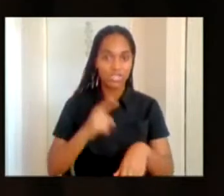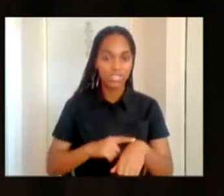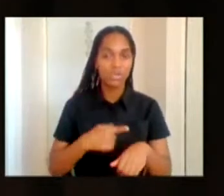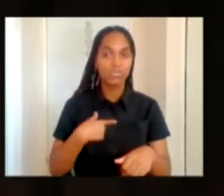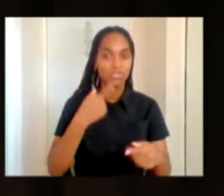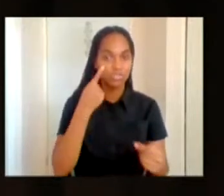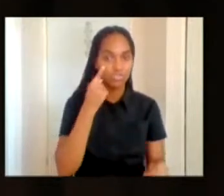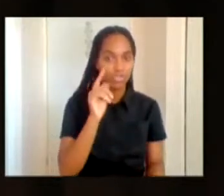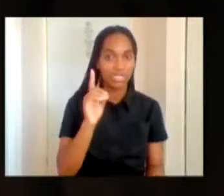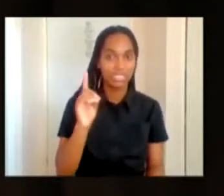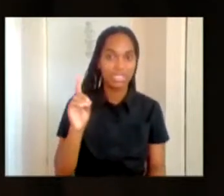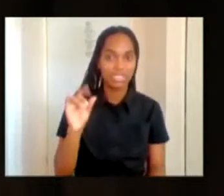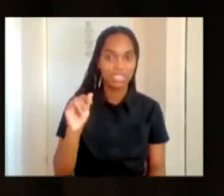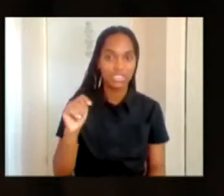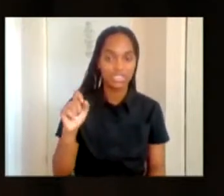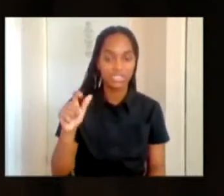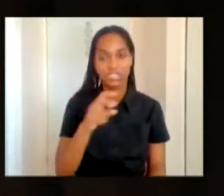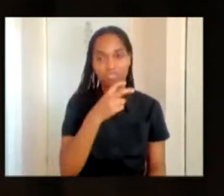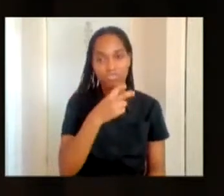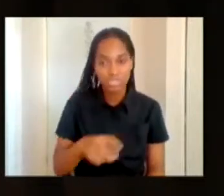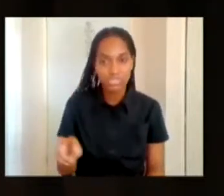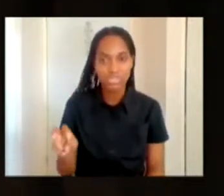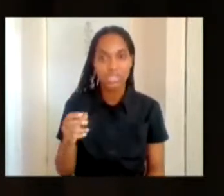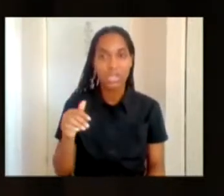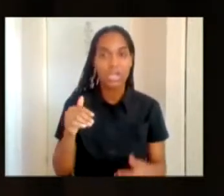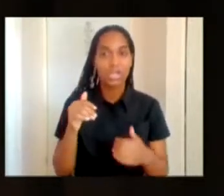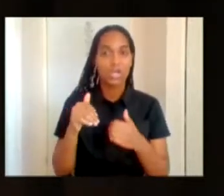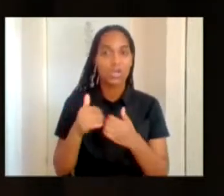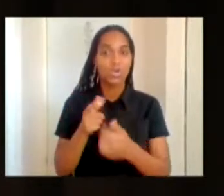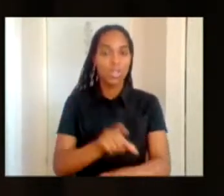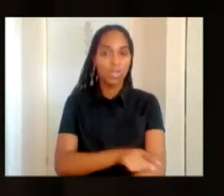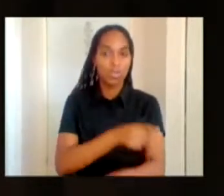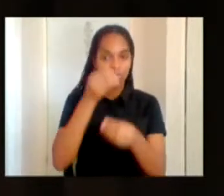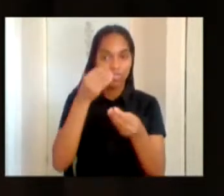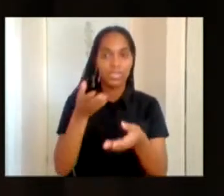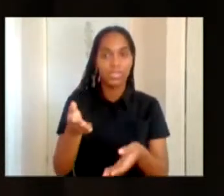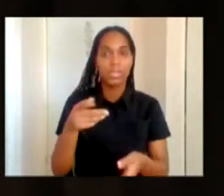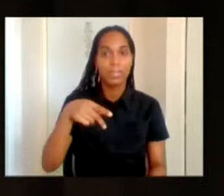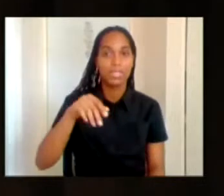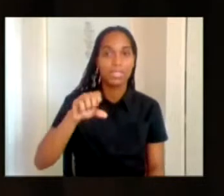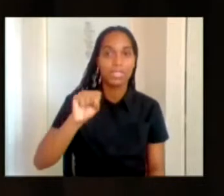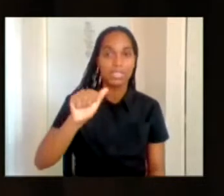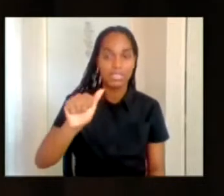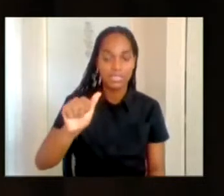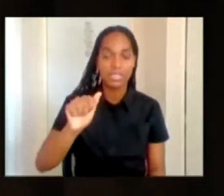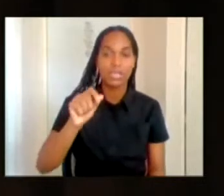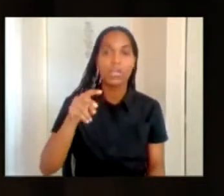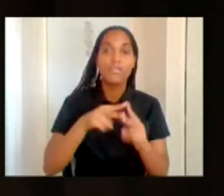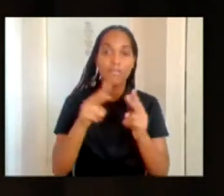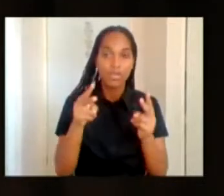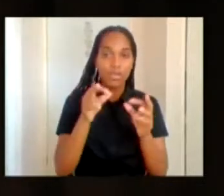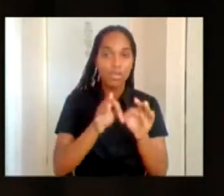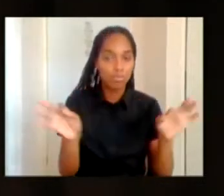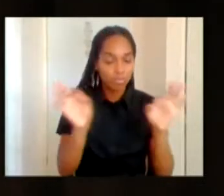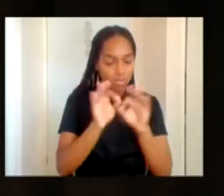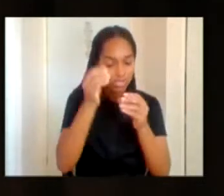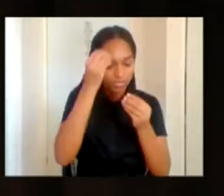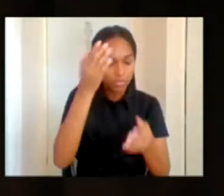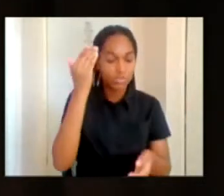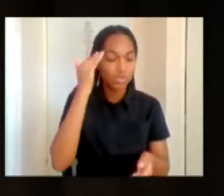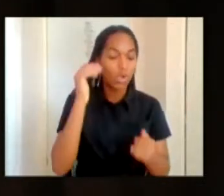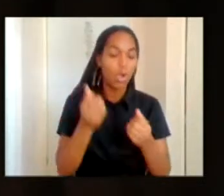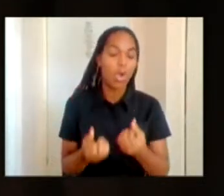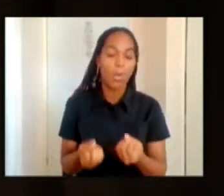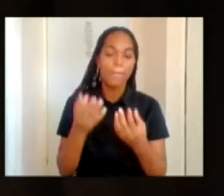was, all the kind of, wrong information there in PSIP. PSIP was very important information to understand how many channels in the kind